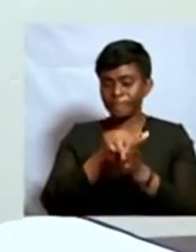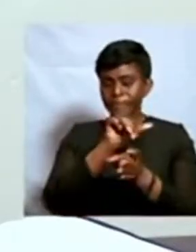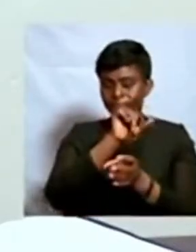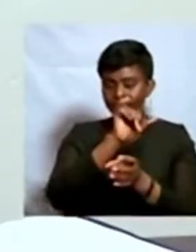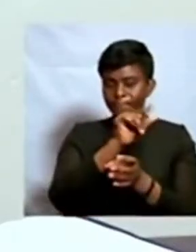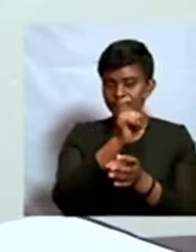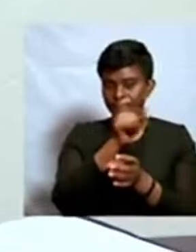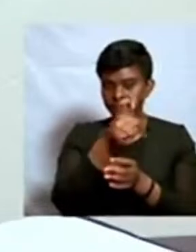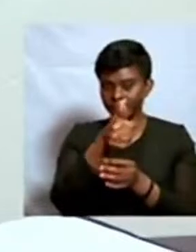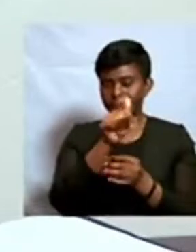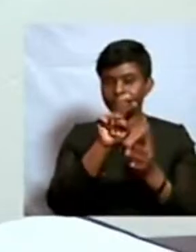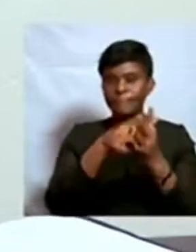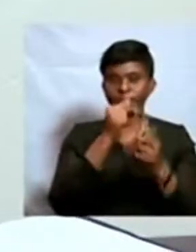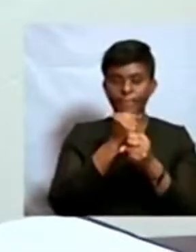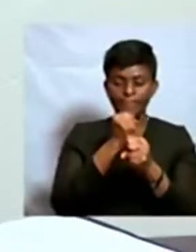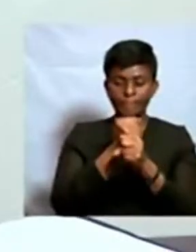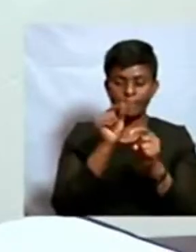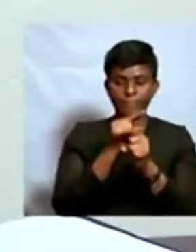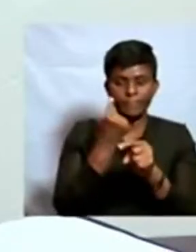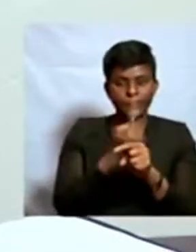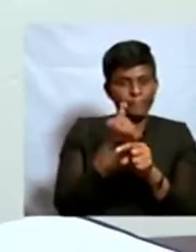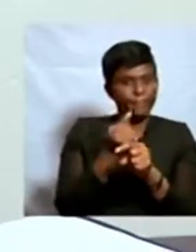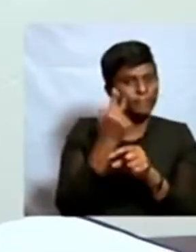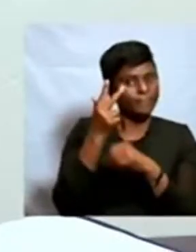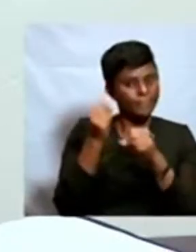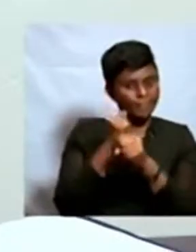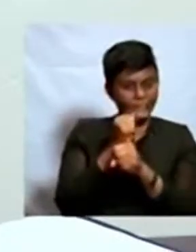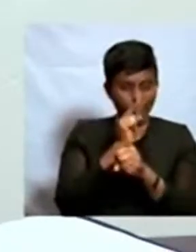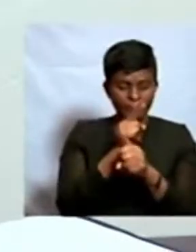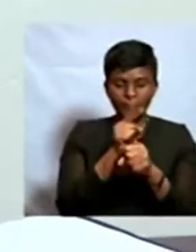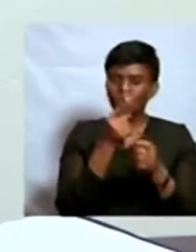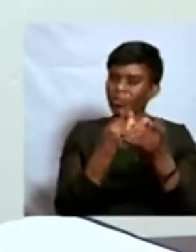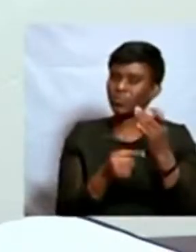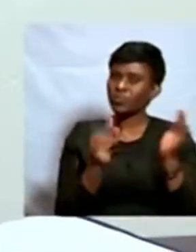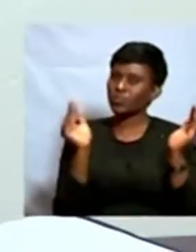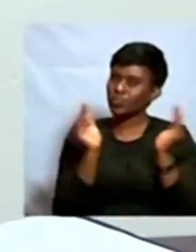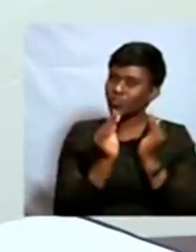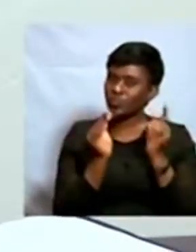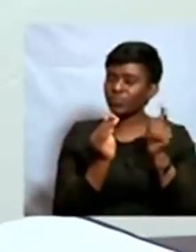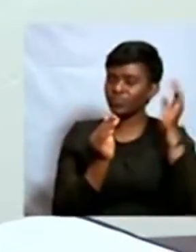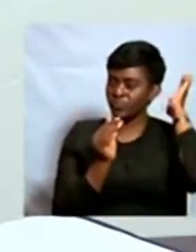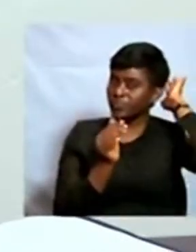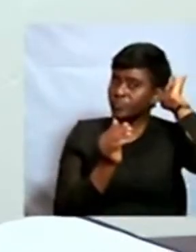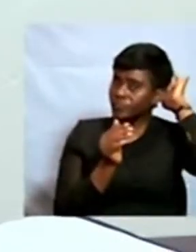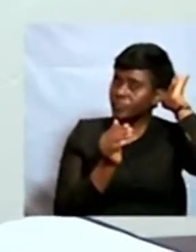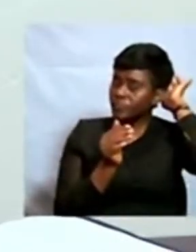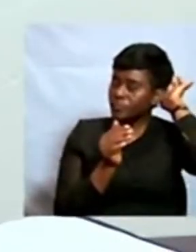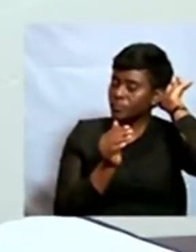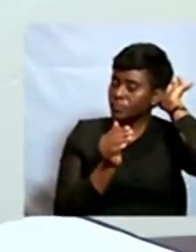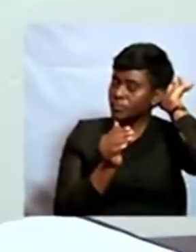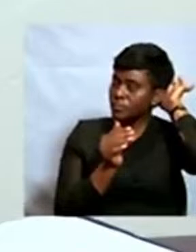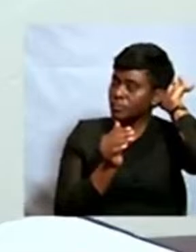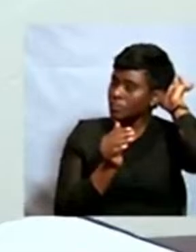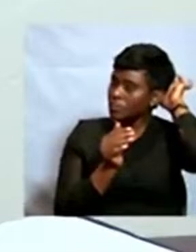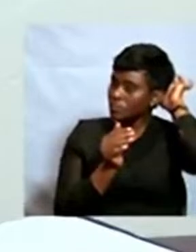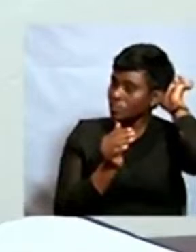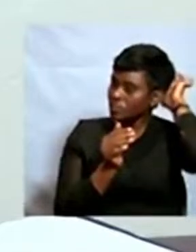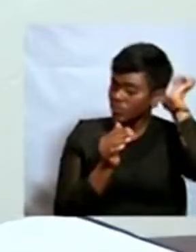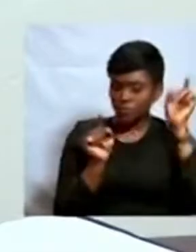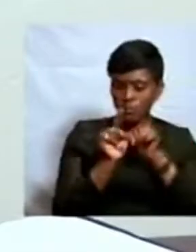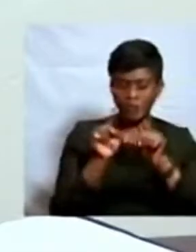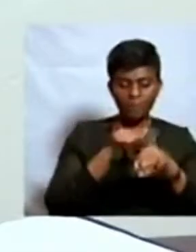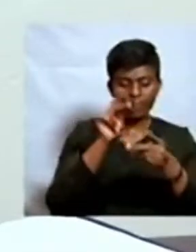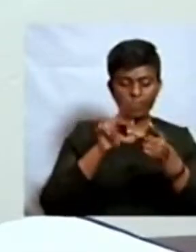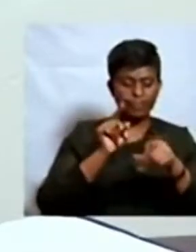in 2024. It's barely 3 years. This is an infant. It is at this